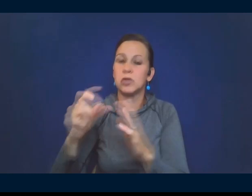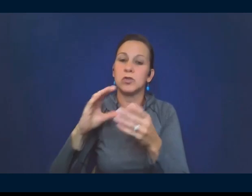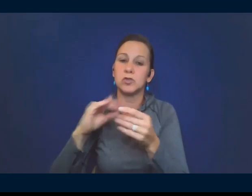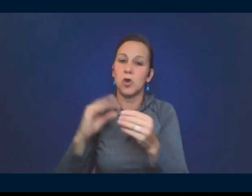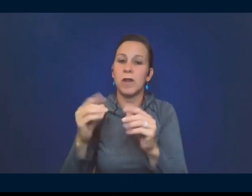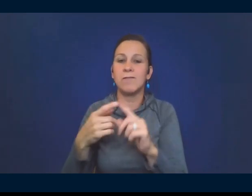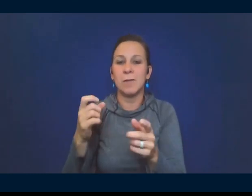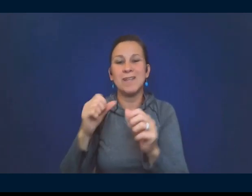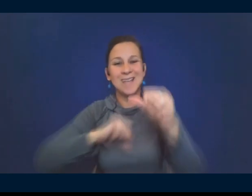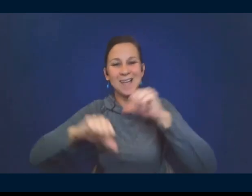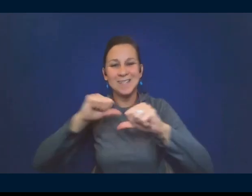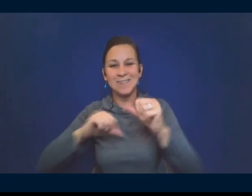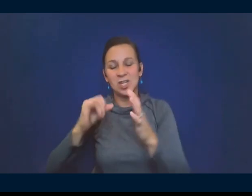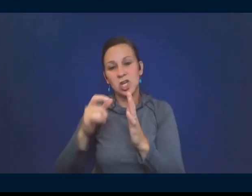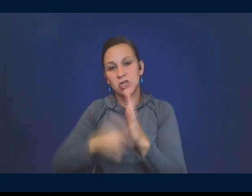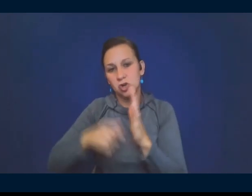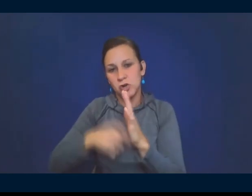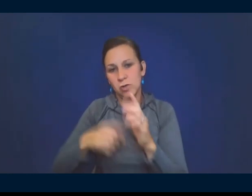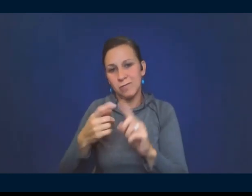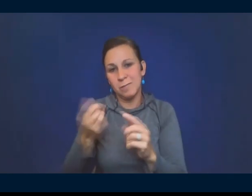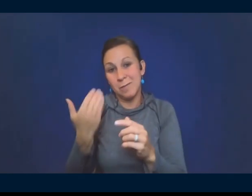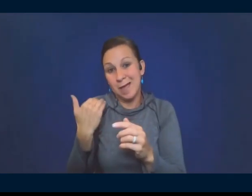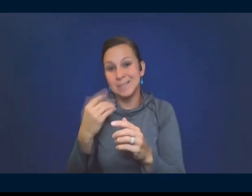previous 6 months, and not one that you've written.